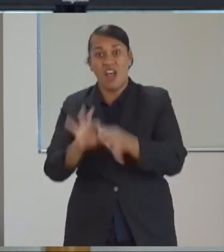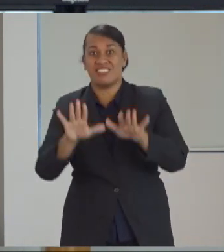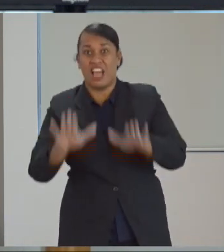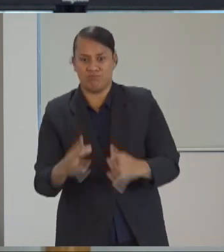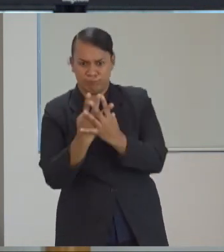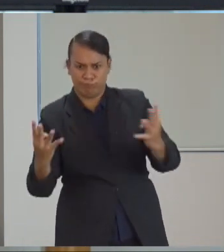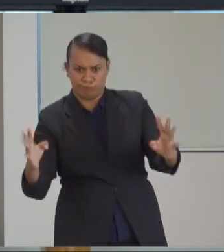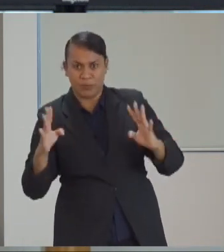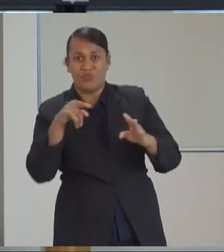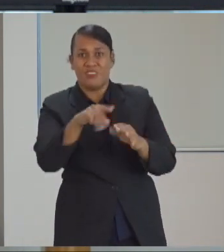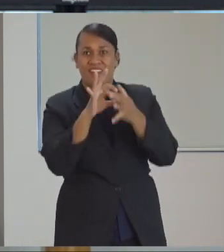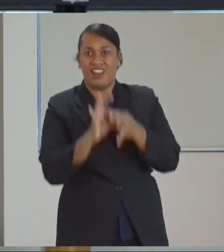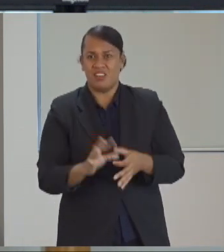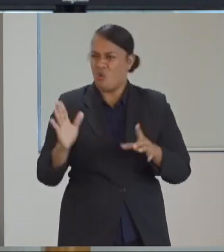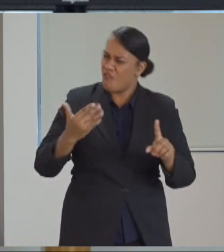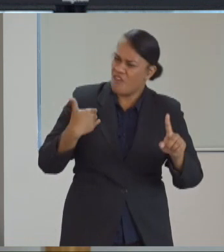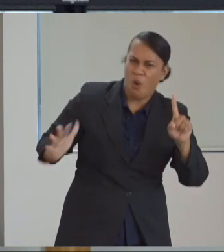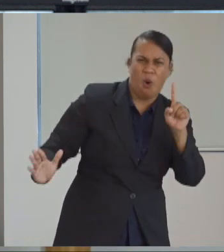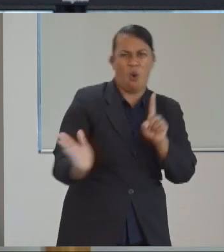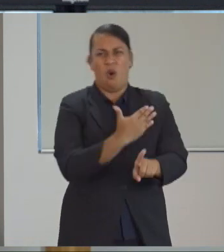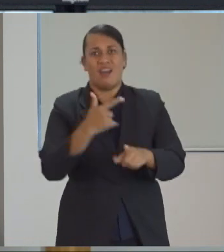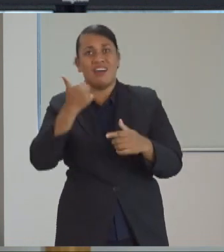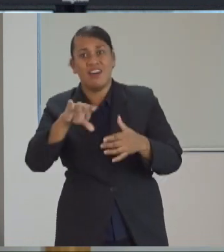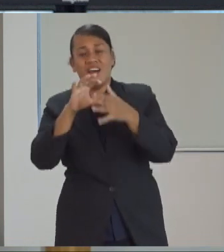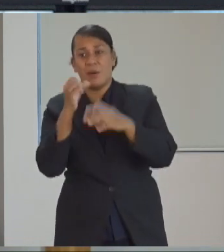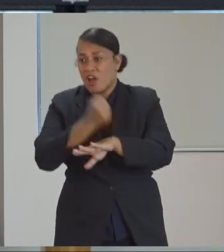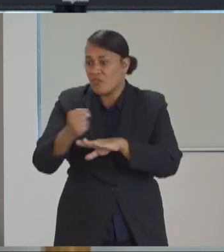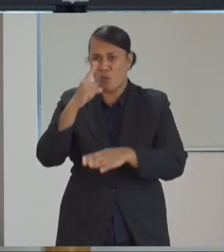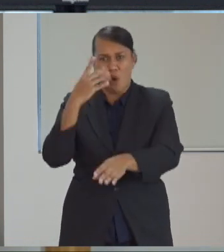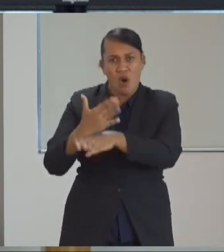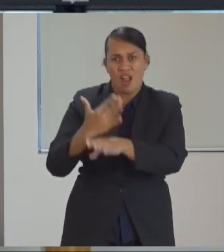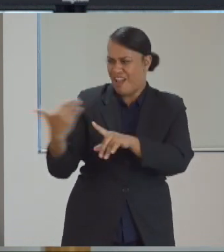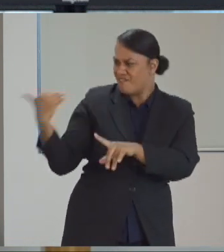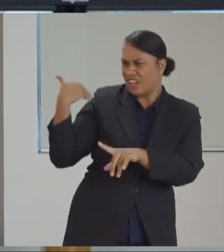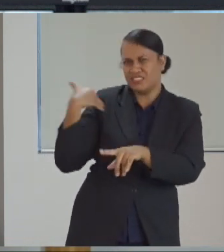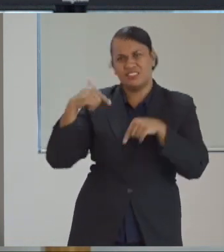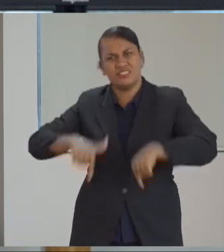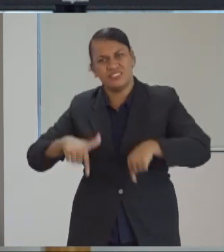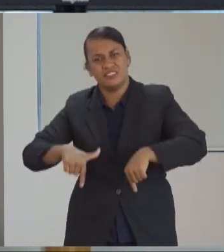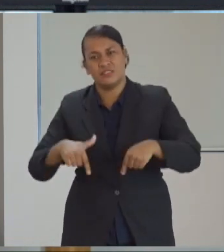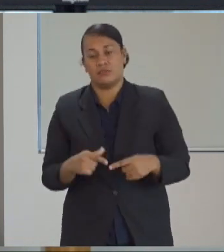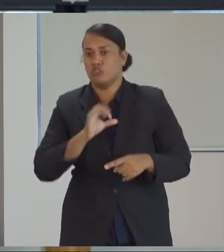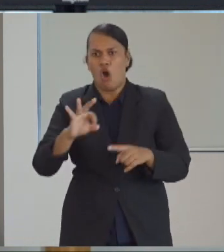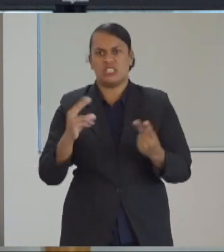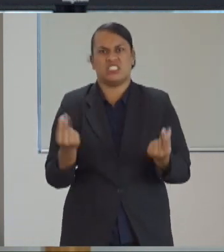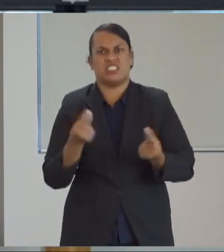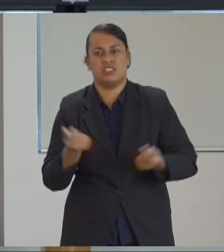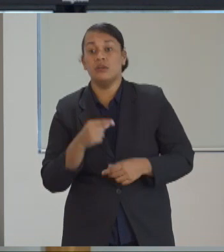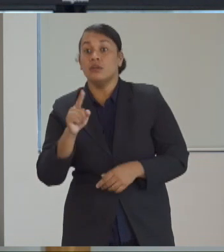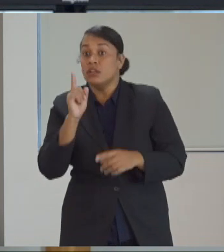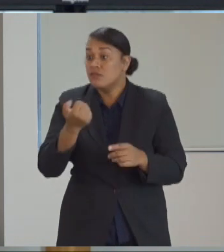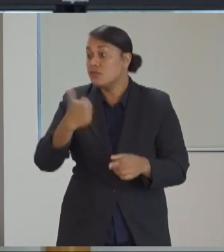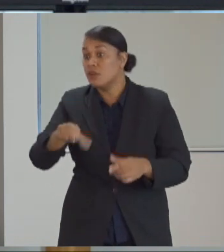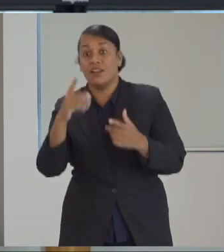affects government. It affects revenue. It affects people's jobs, people's lives. And if you have the magistrate not